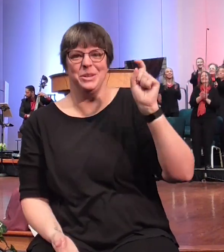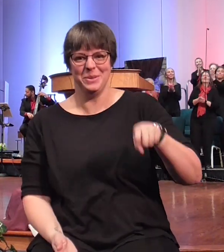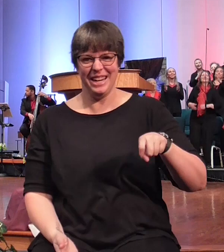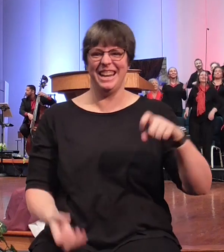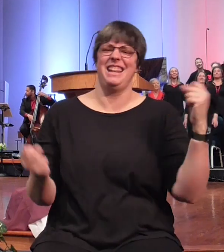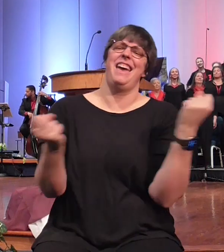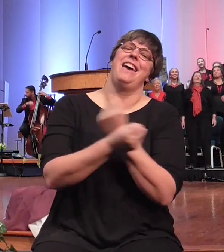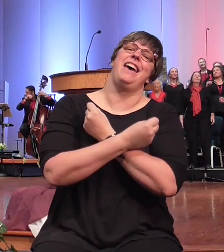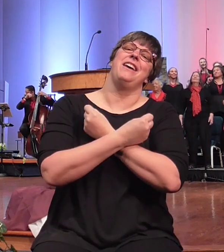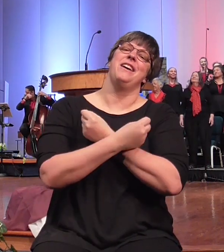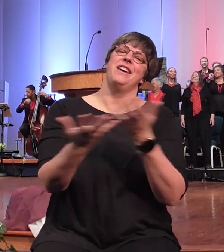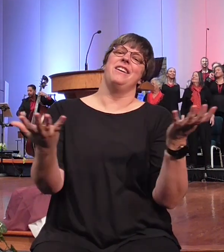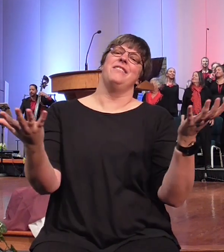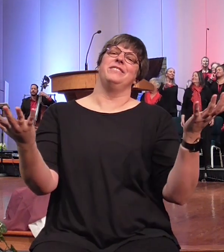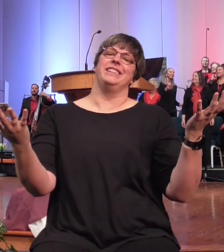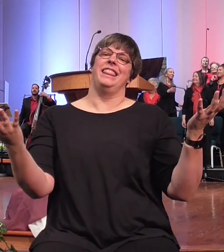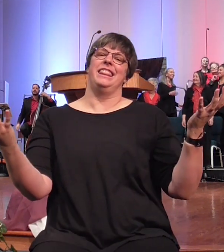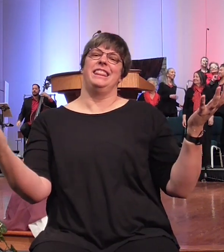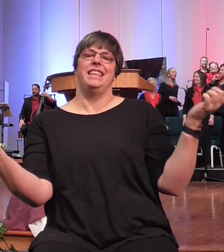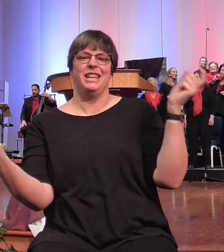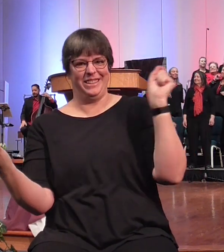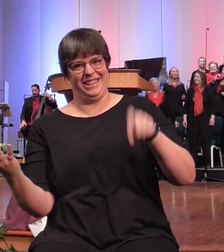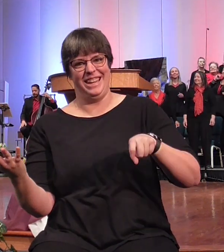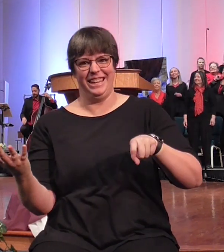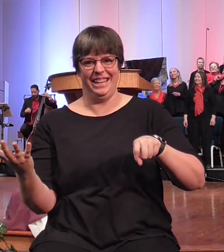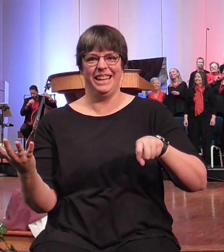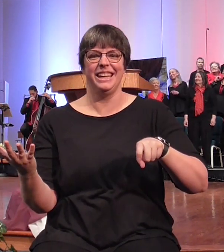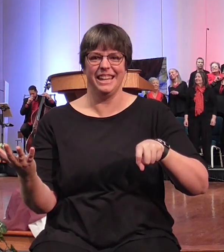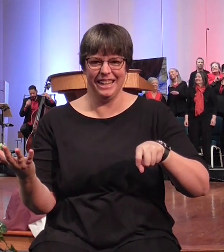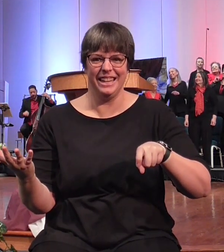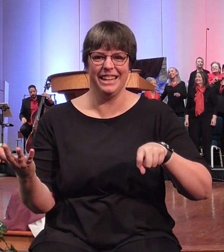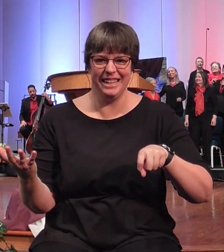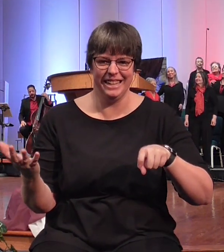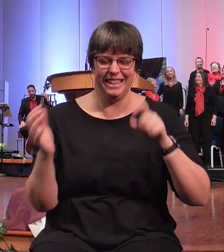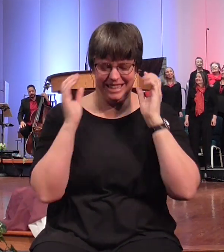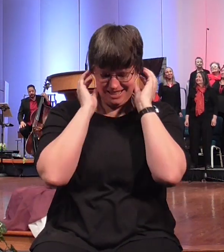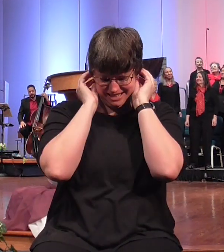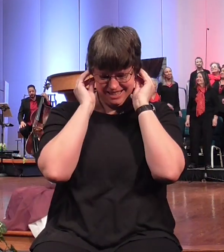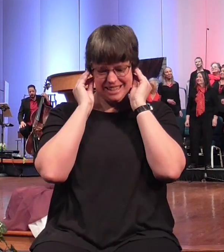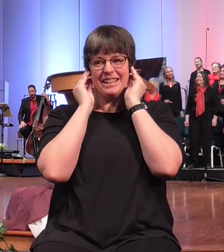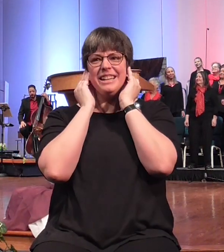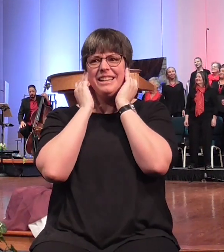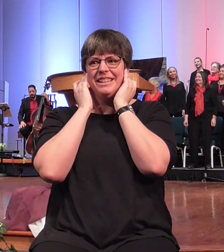ever need. All you'll ever